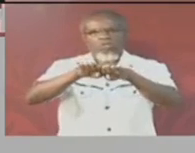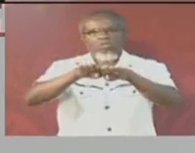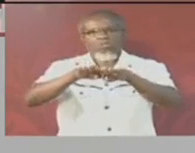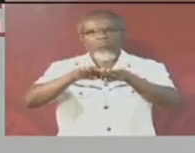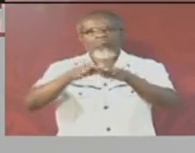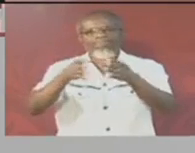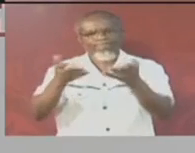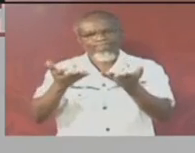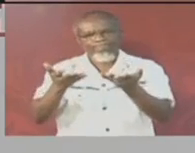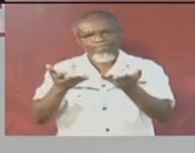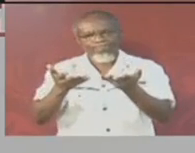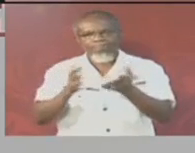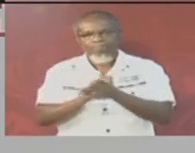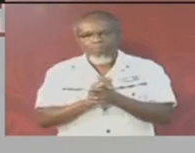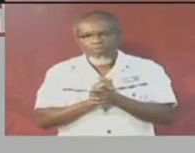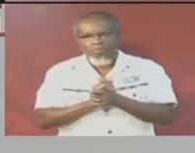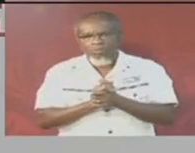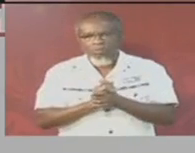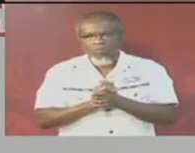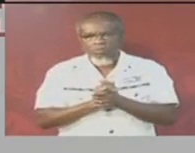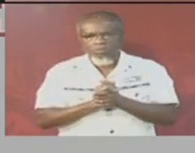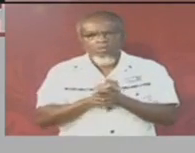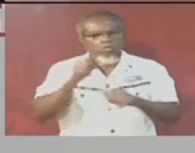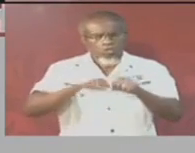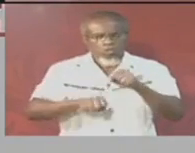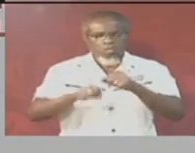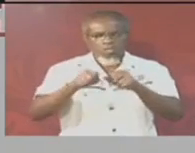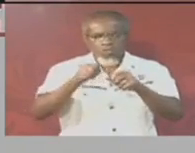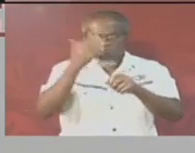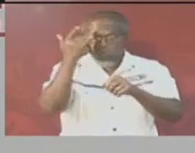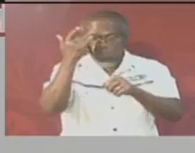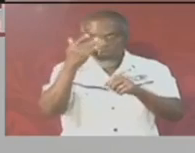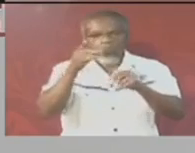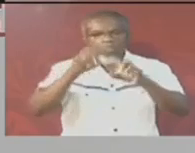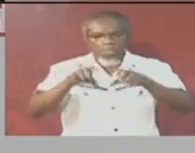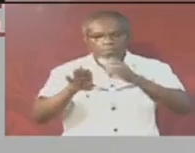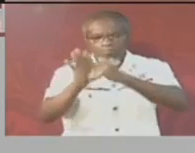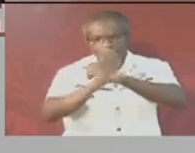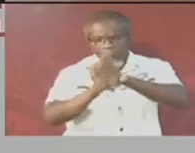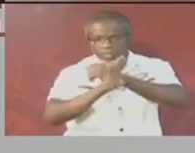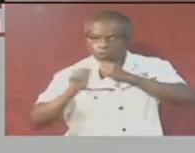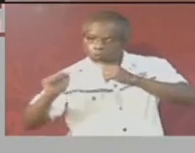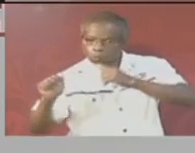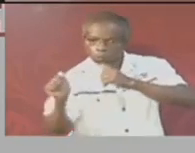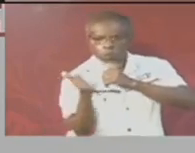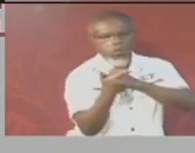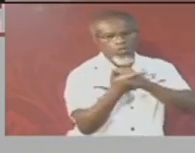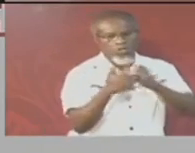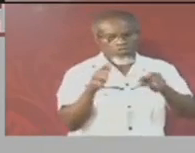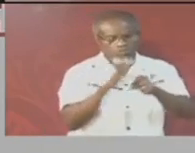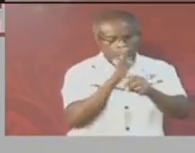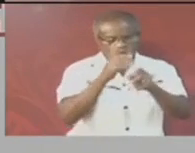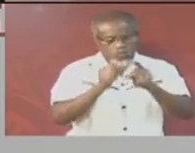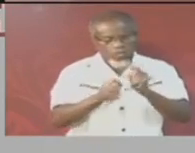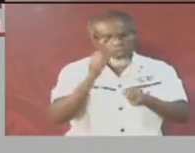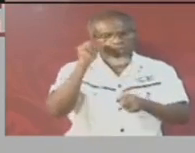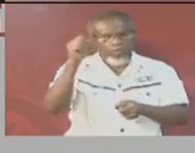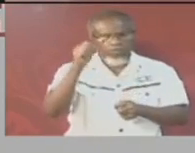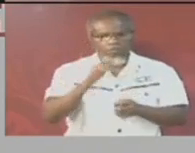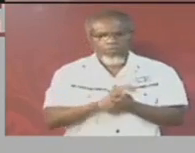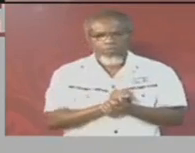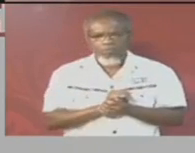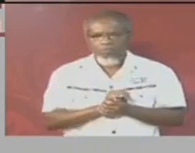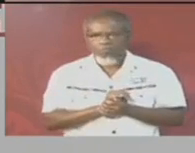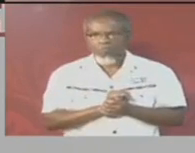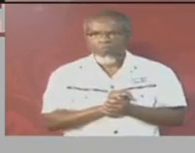protecting all of us. So that this is an ongoing activity, and quite